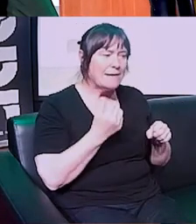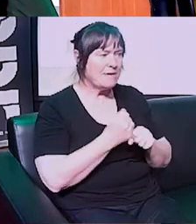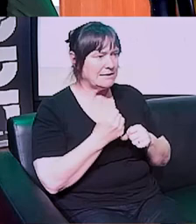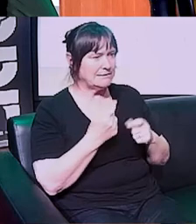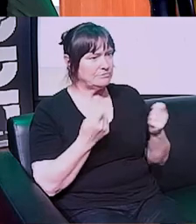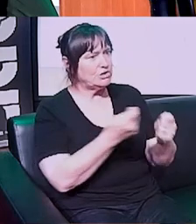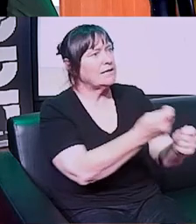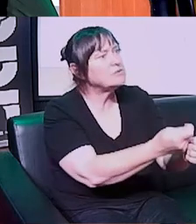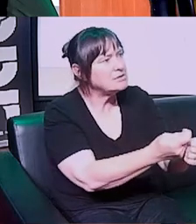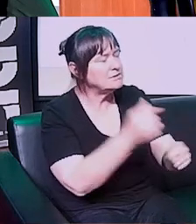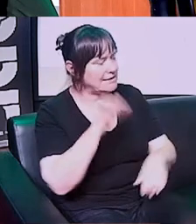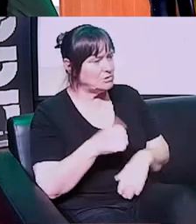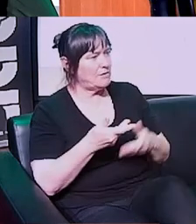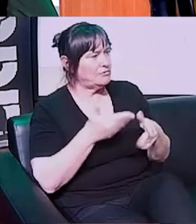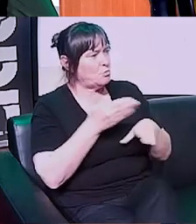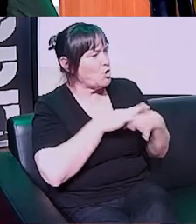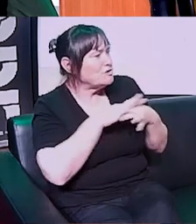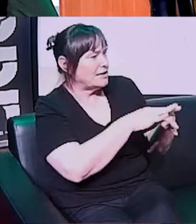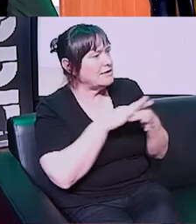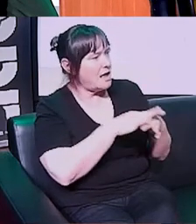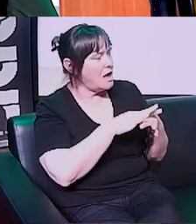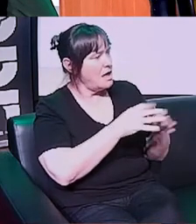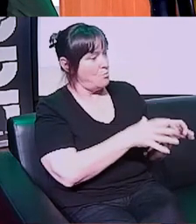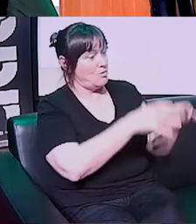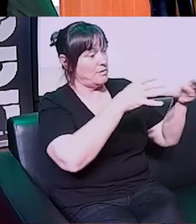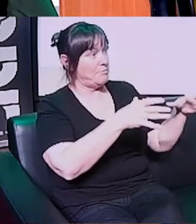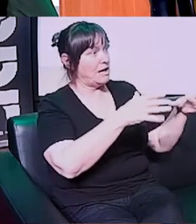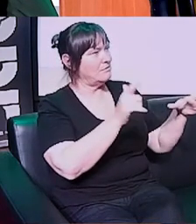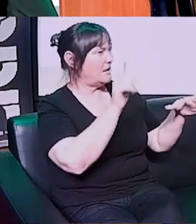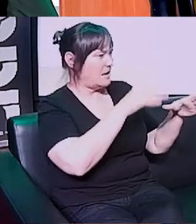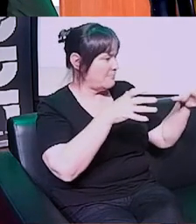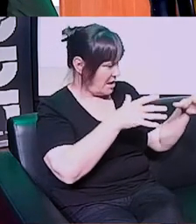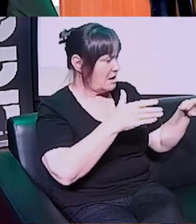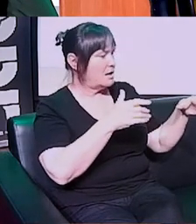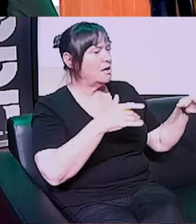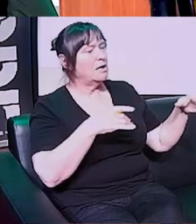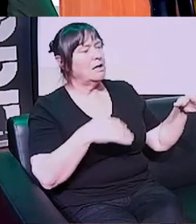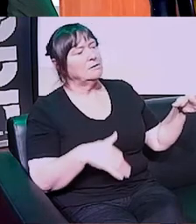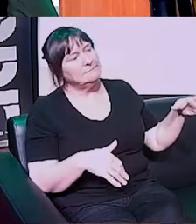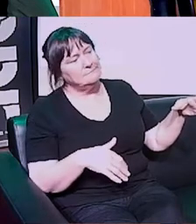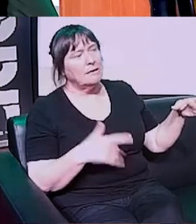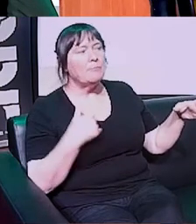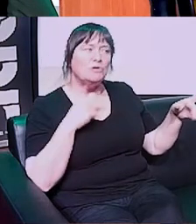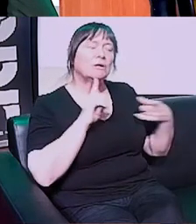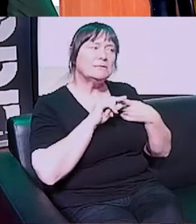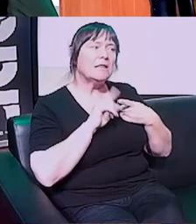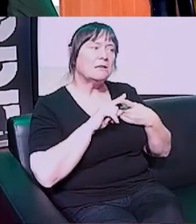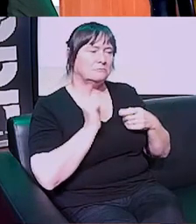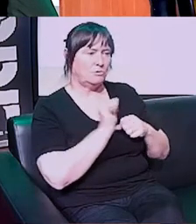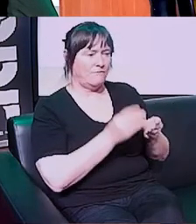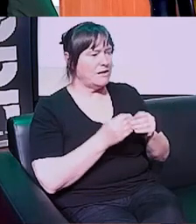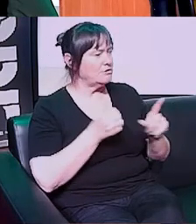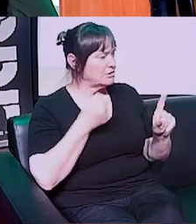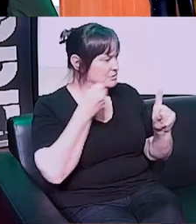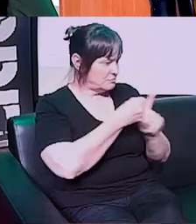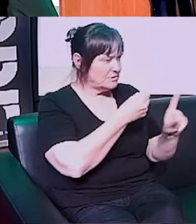in this, as part of the COVID reset, we did get 1.3 billion jobs for nature. I understand there's about 14